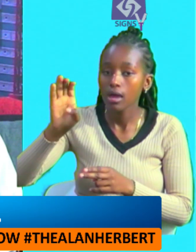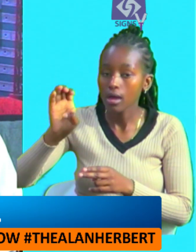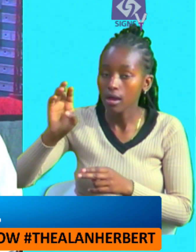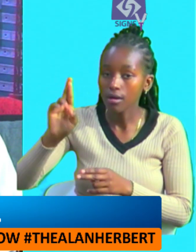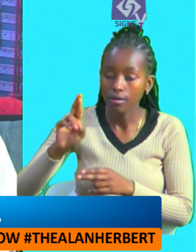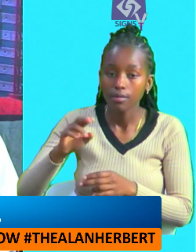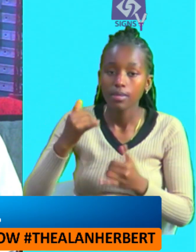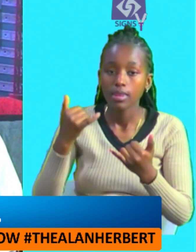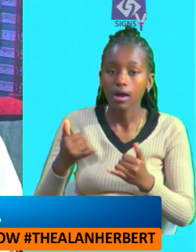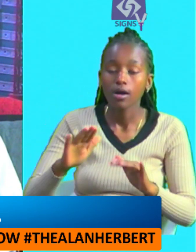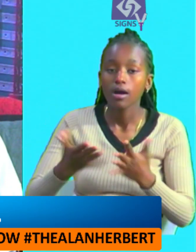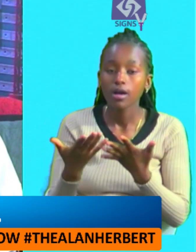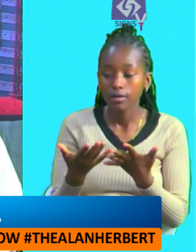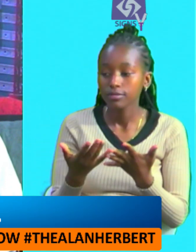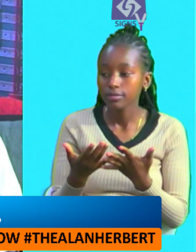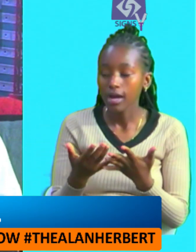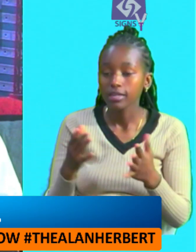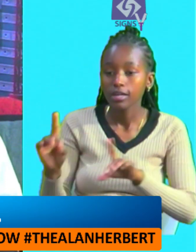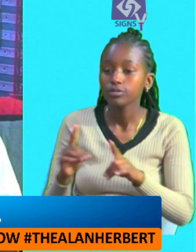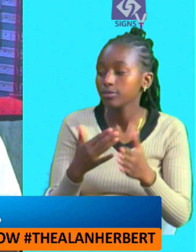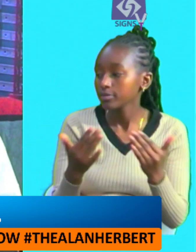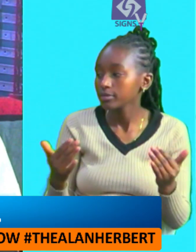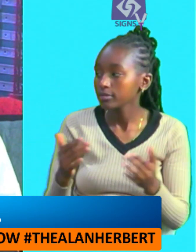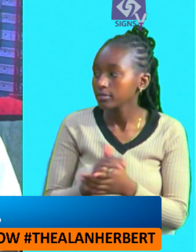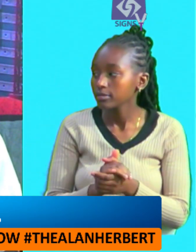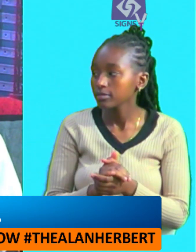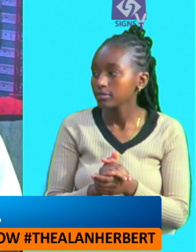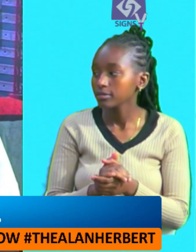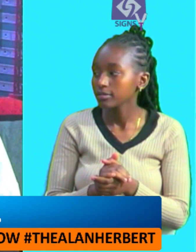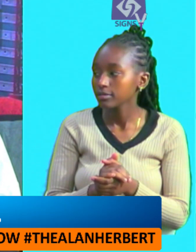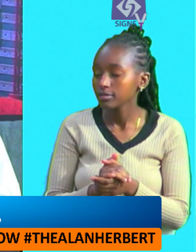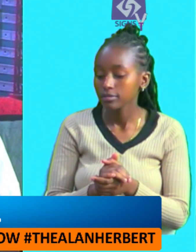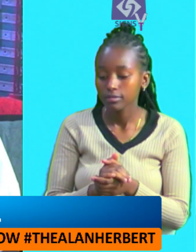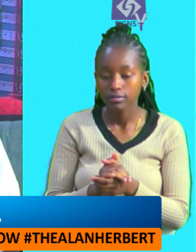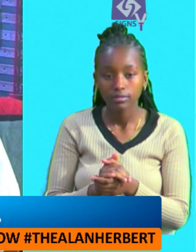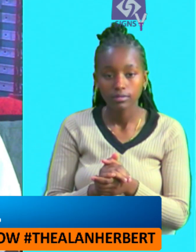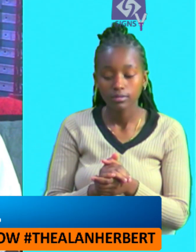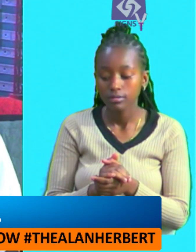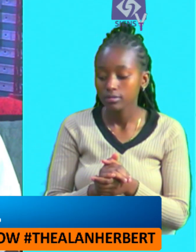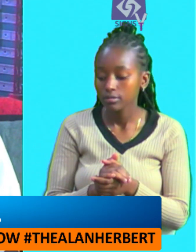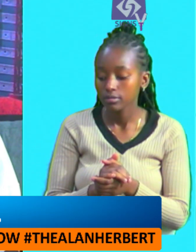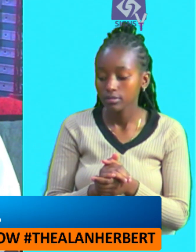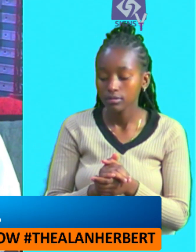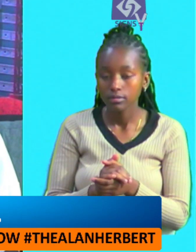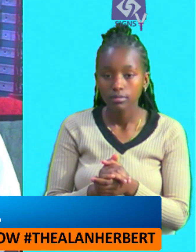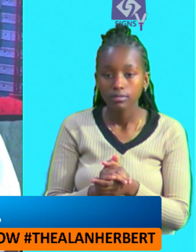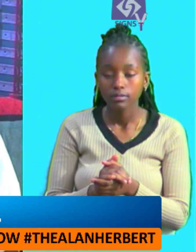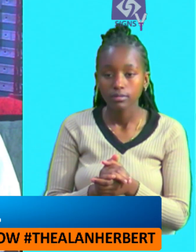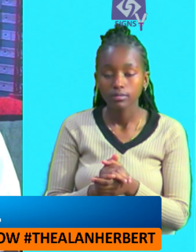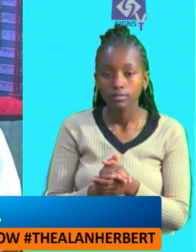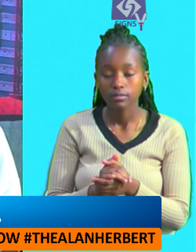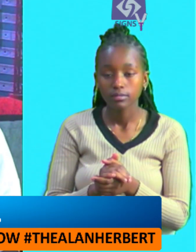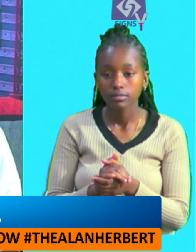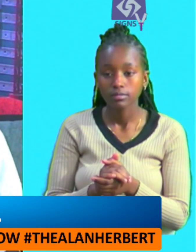not just go onto for you page and just scroll. The particular people that I've subscribed or followed there, I just do not